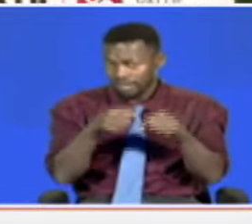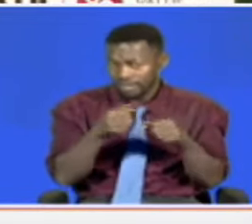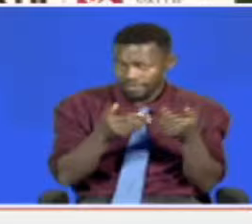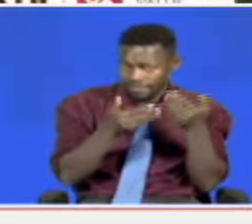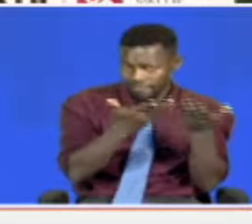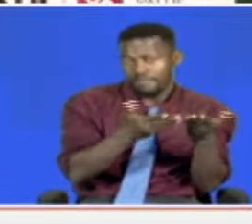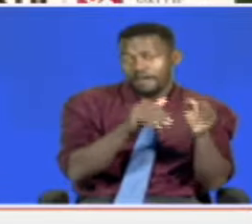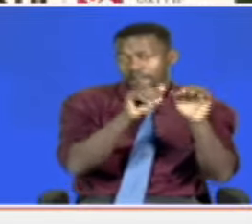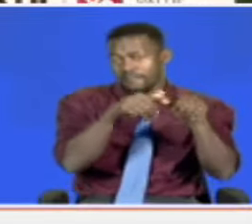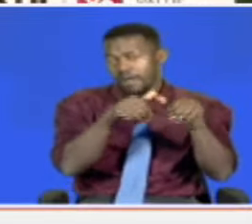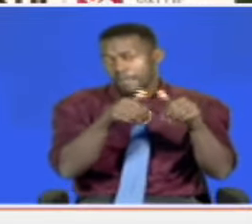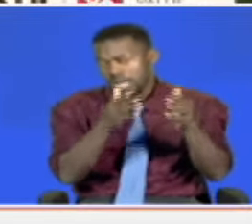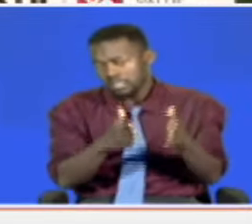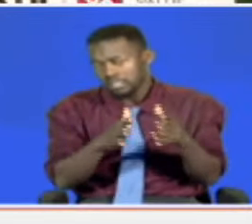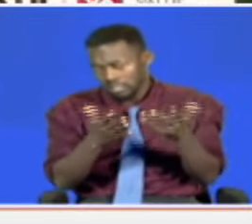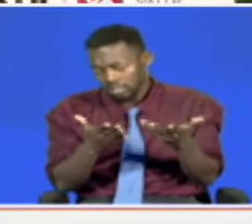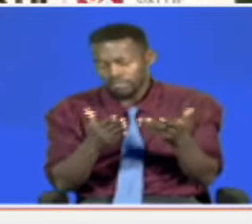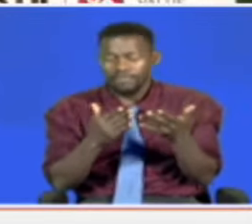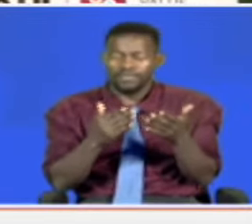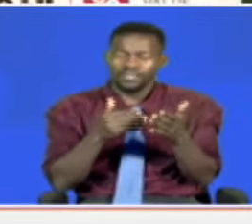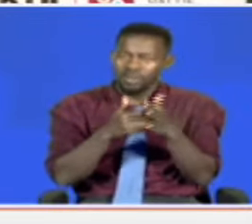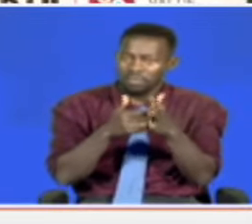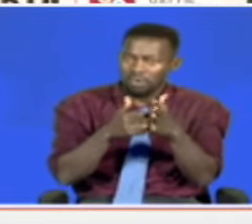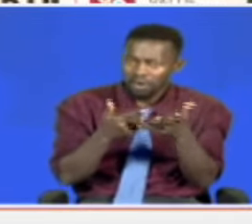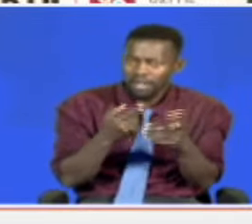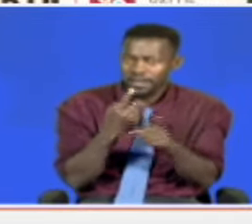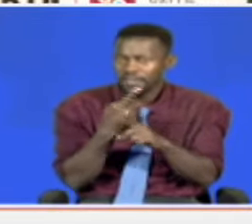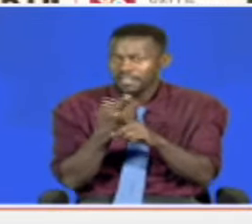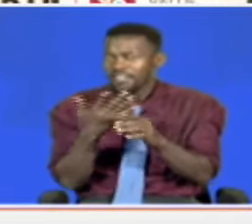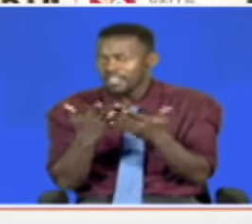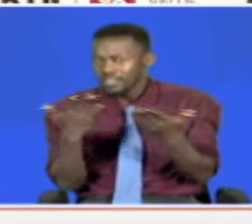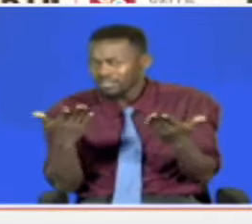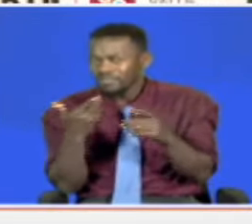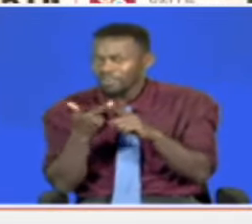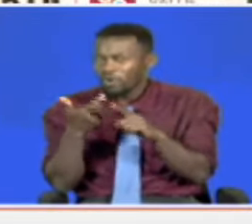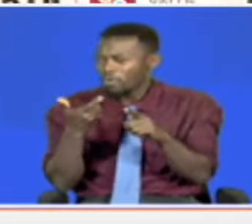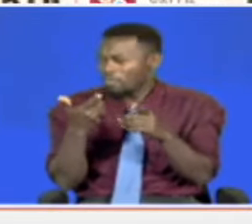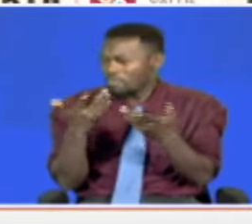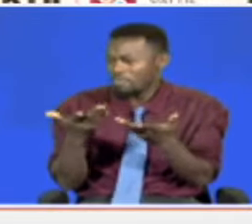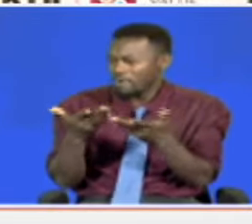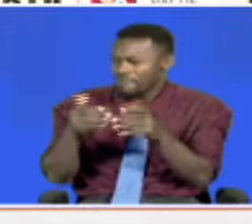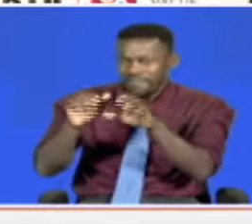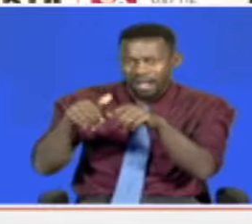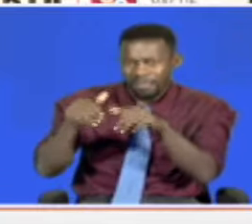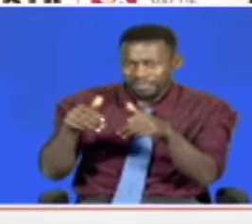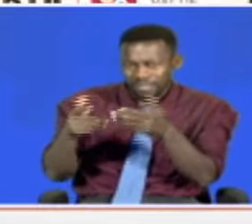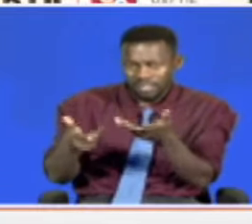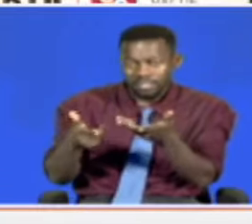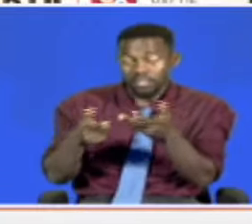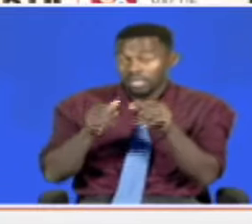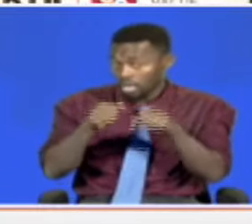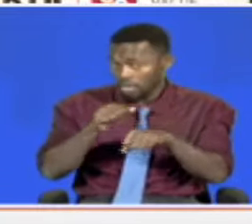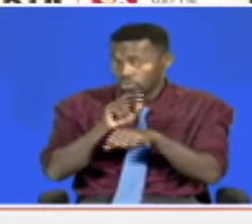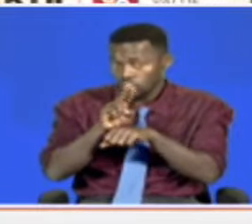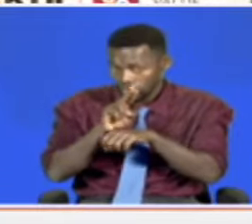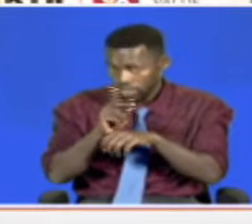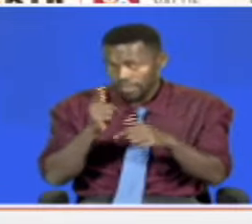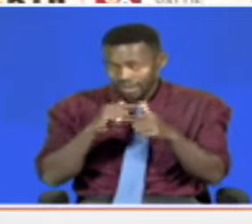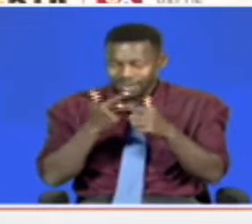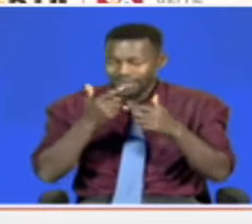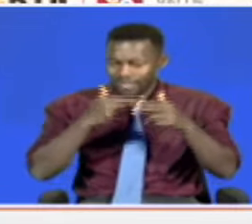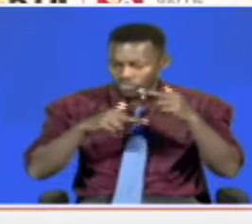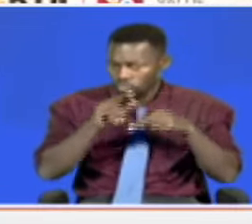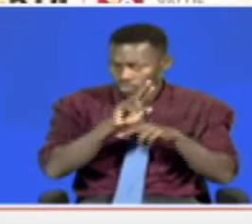of the raw materials that are coming from the farming community as inputs into the